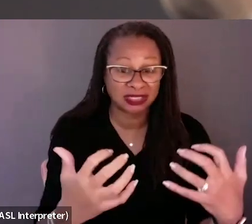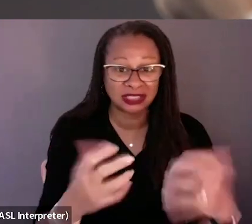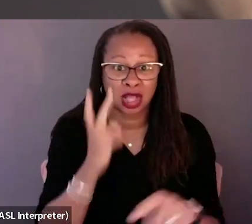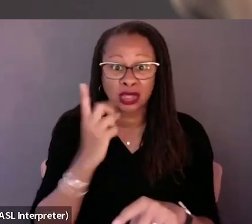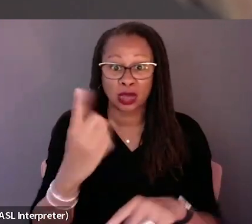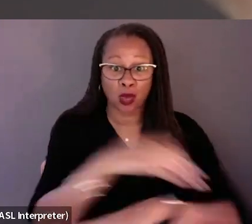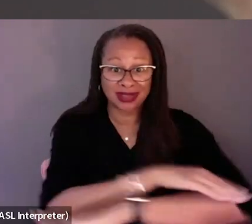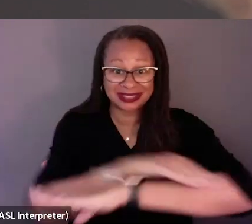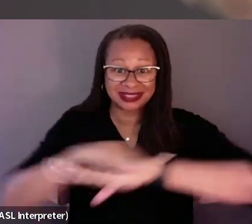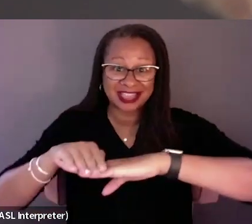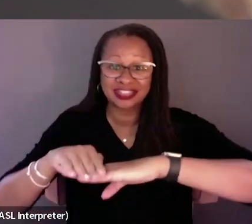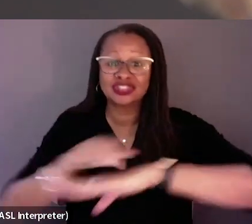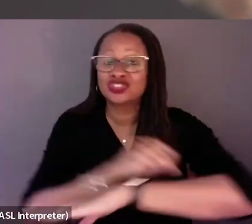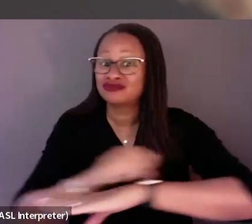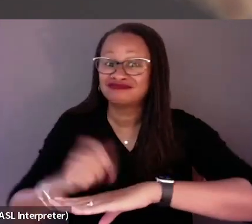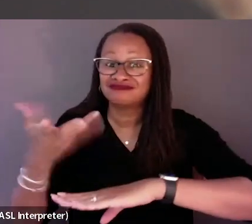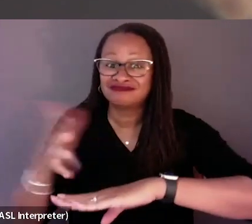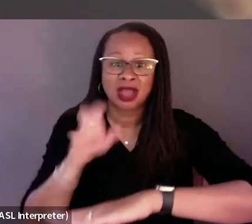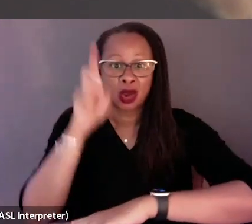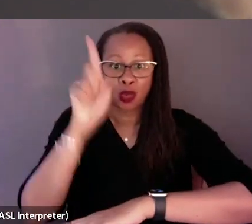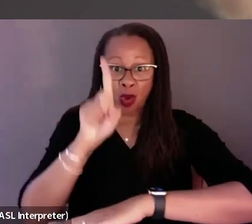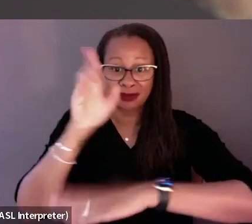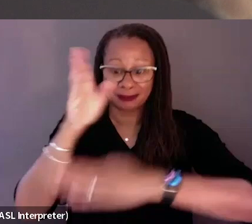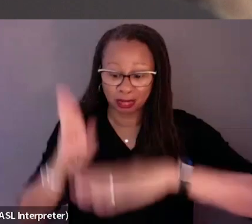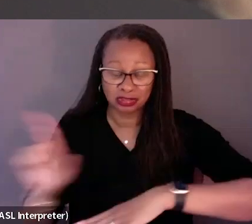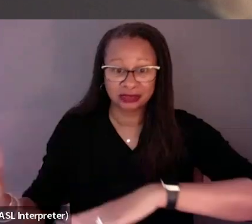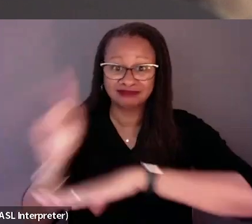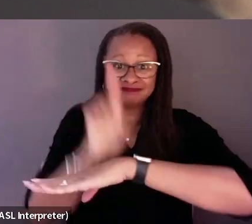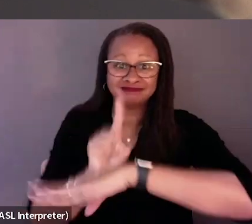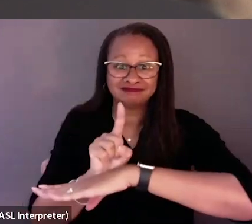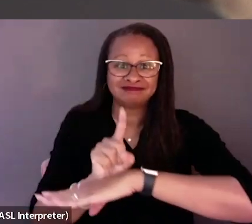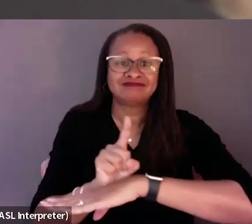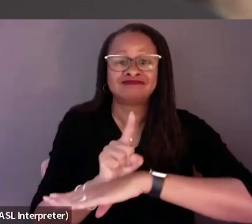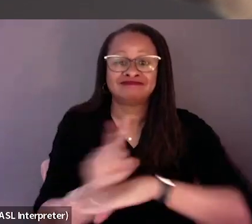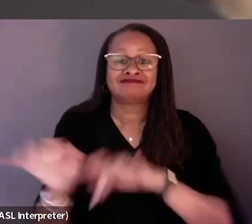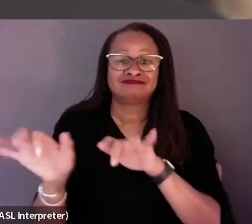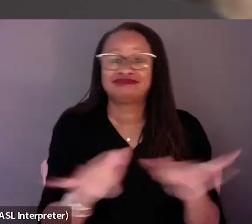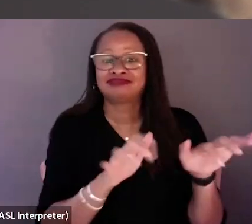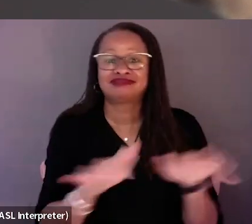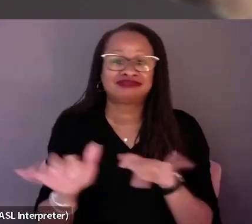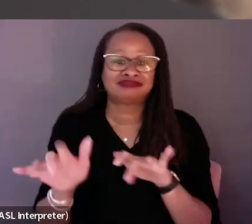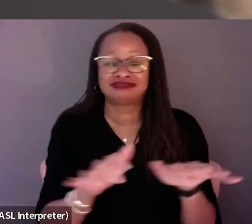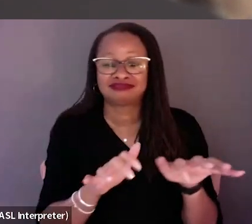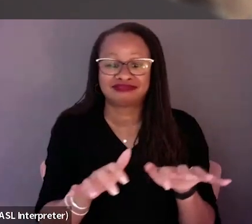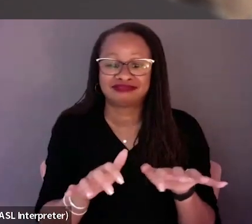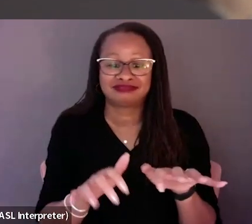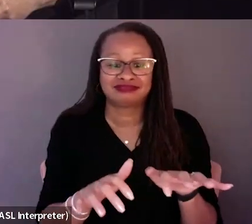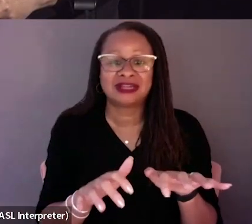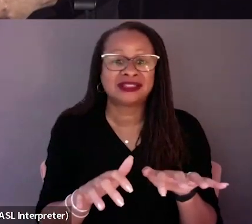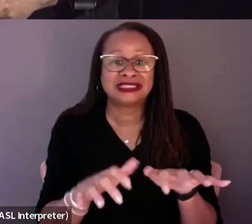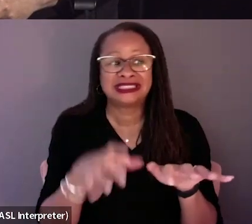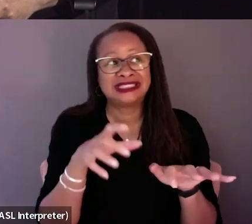stage, and there is like one person like taking sounds out of the black